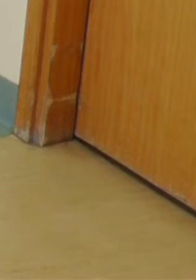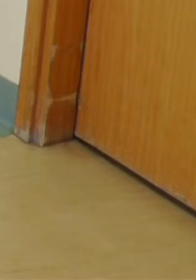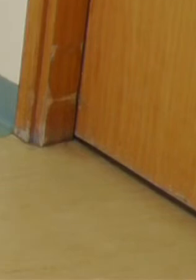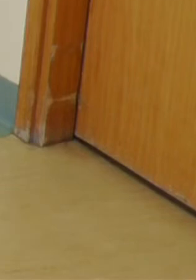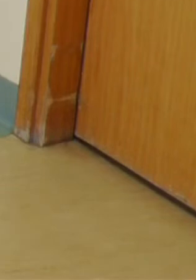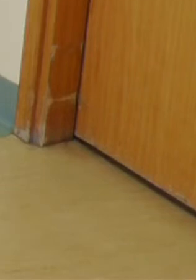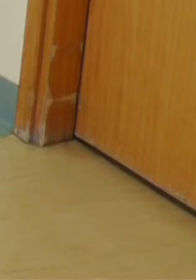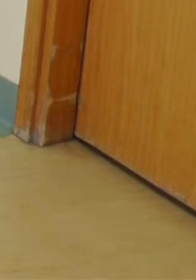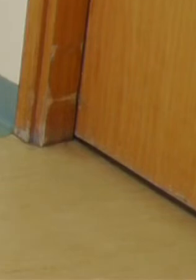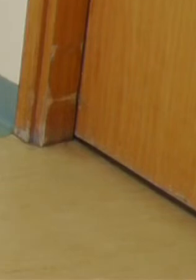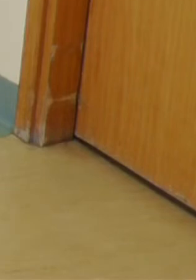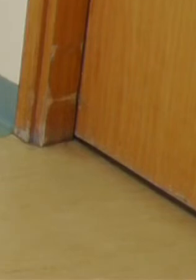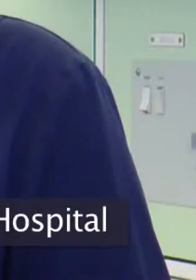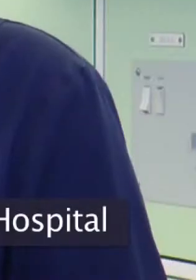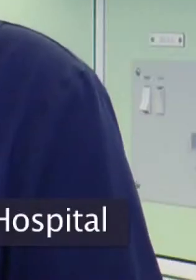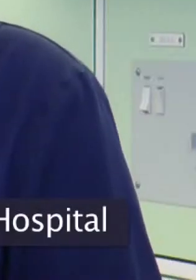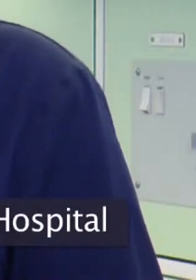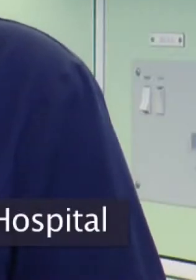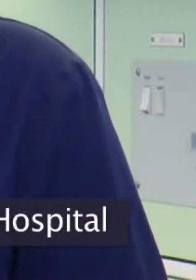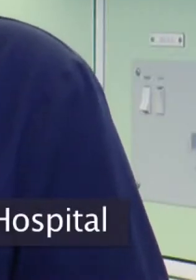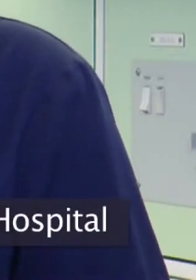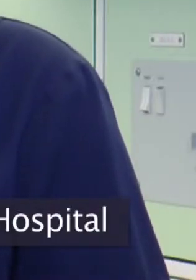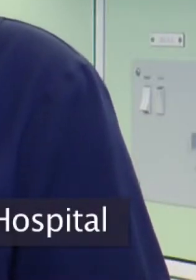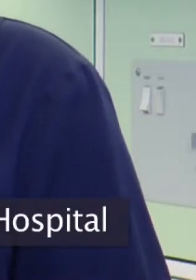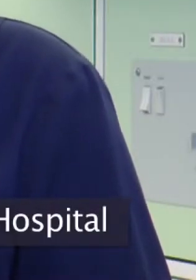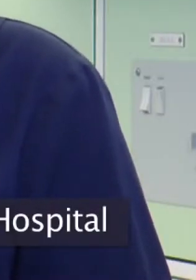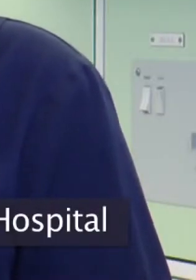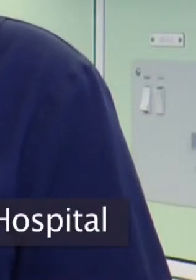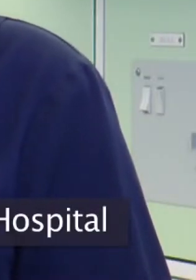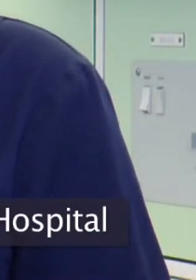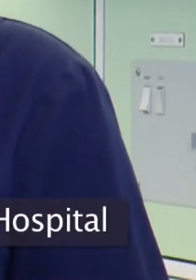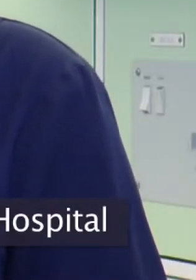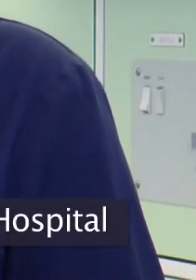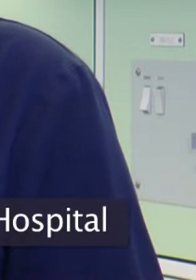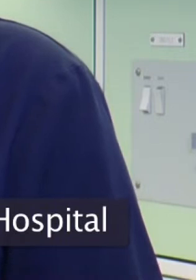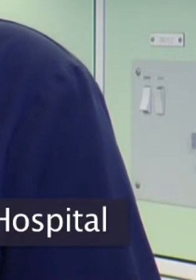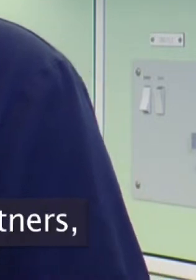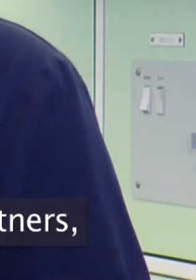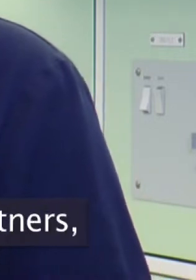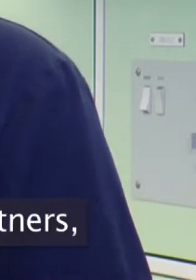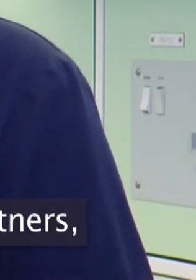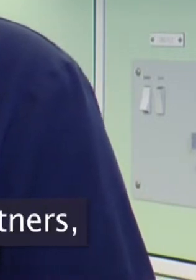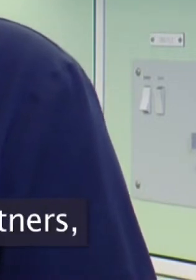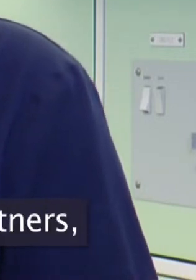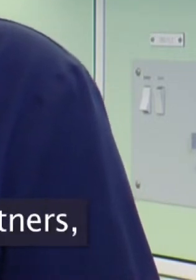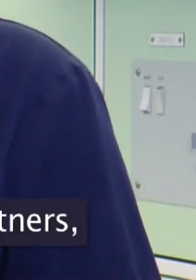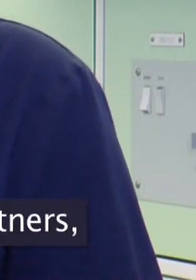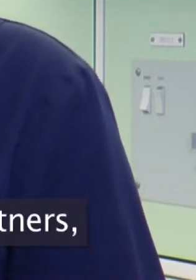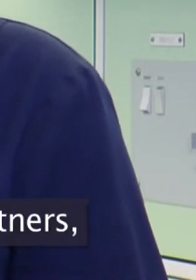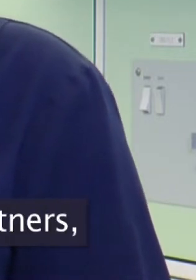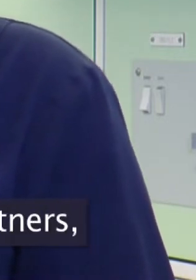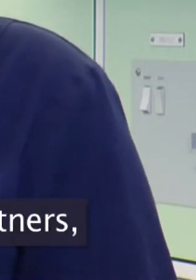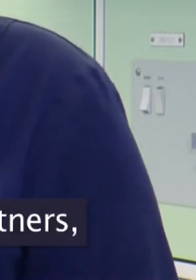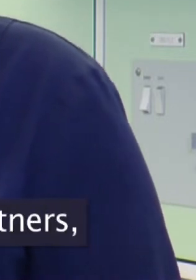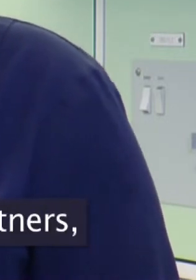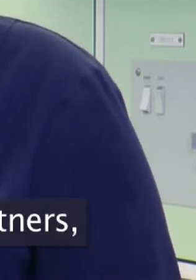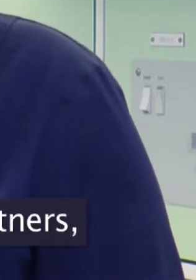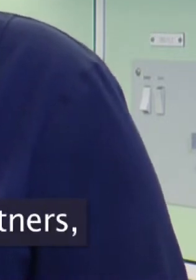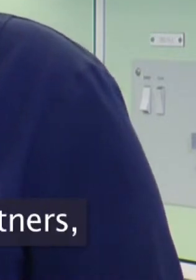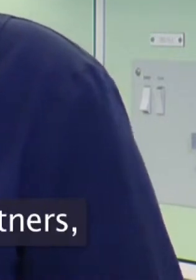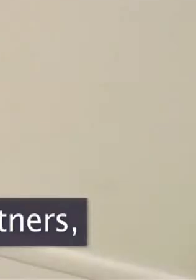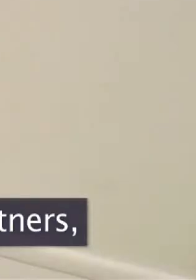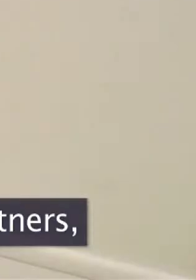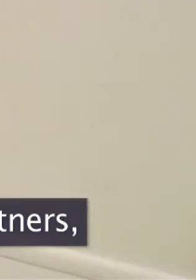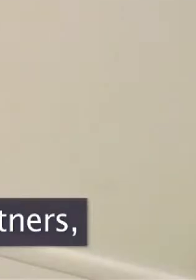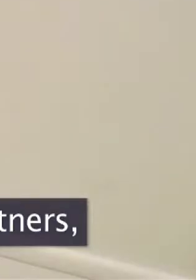in for any caesarean sections. I am Mary and I'm a midwife at Chesterfield Royal Hospital. We went from seeing women and